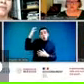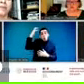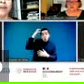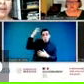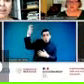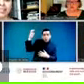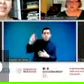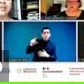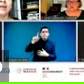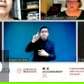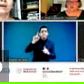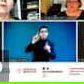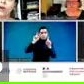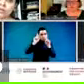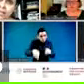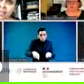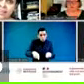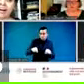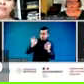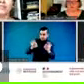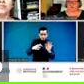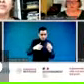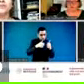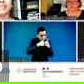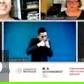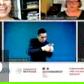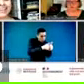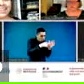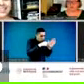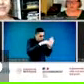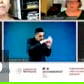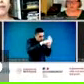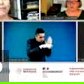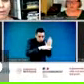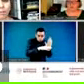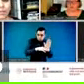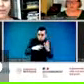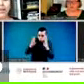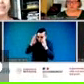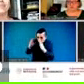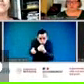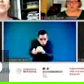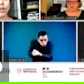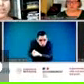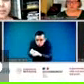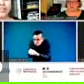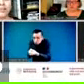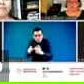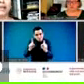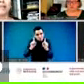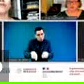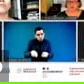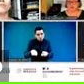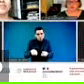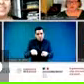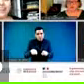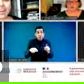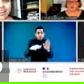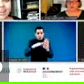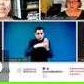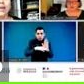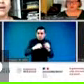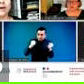be violent. We also need the government to set standards for platforms so that the responsibility of platforms, the